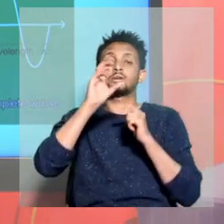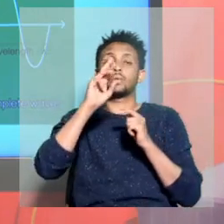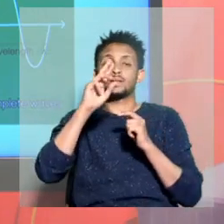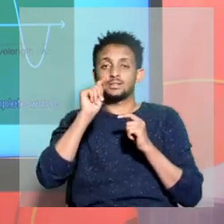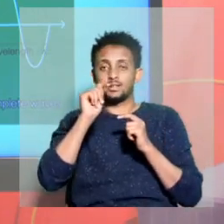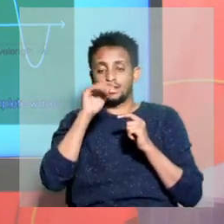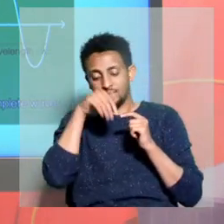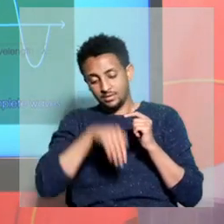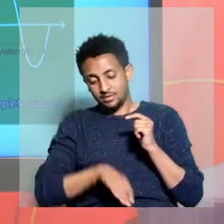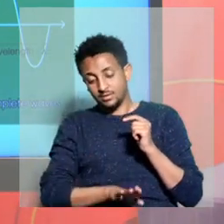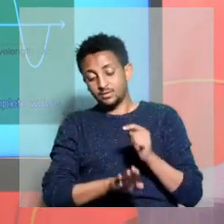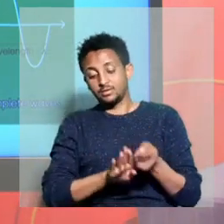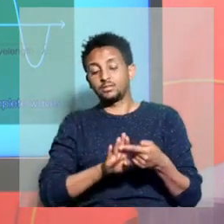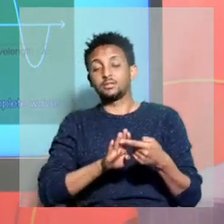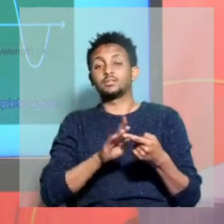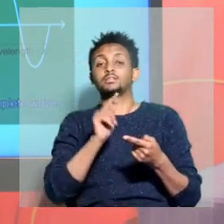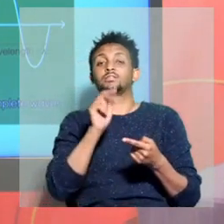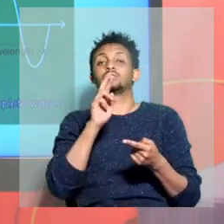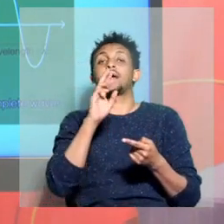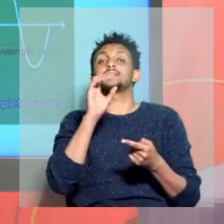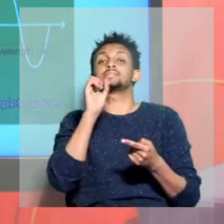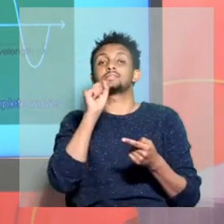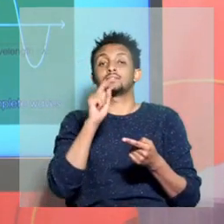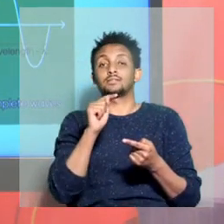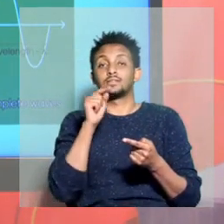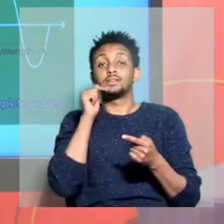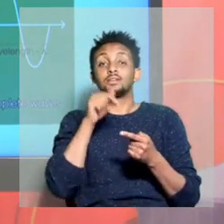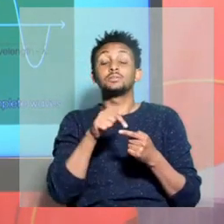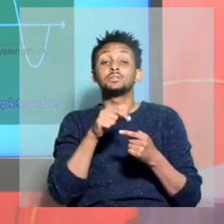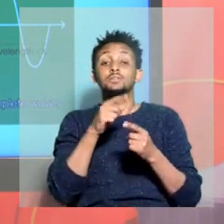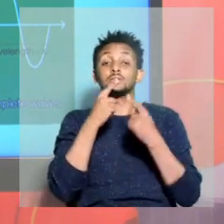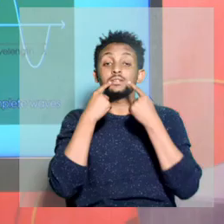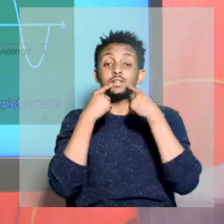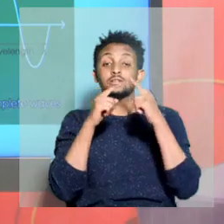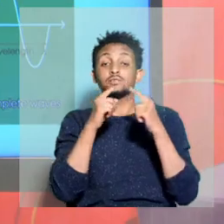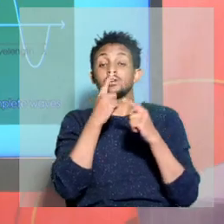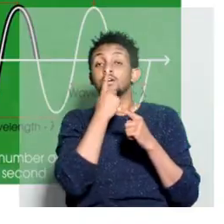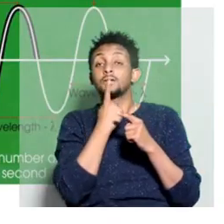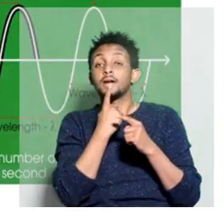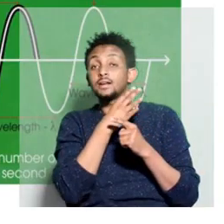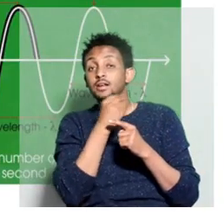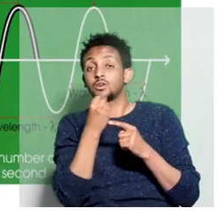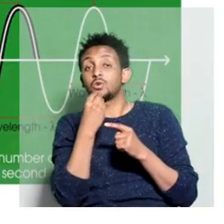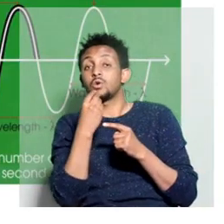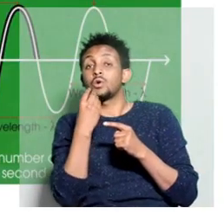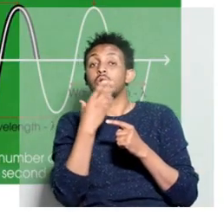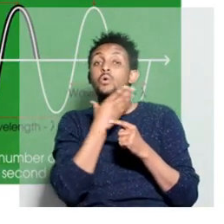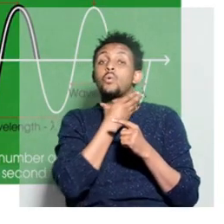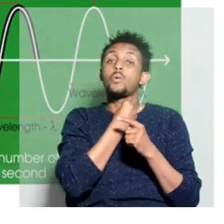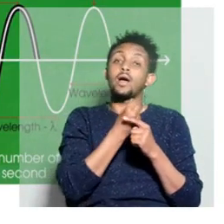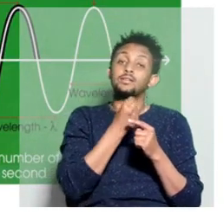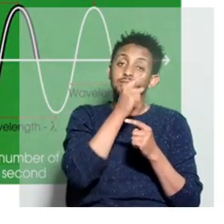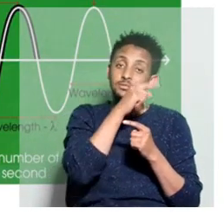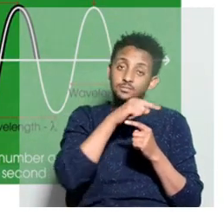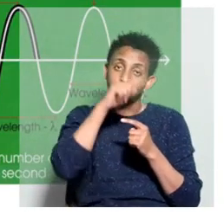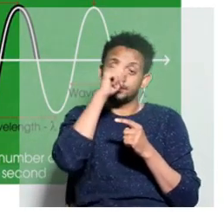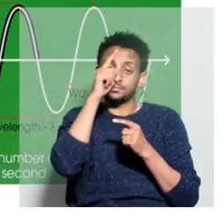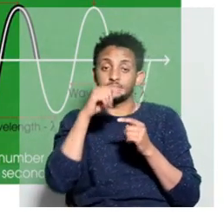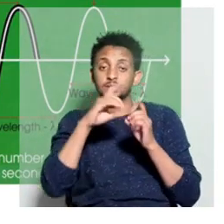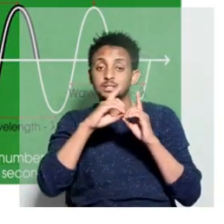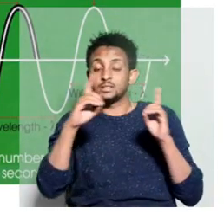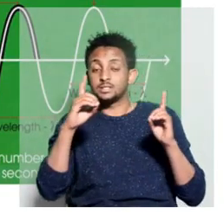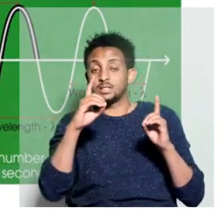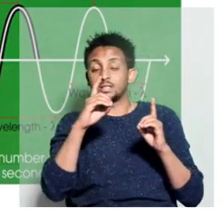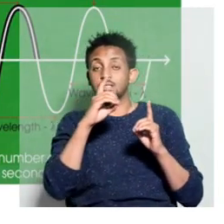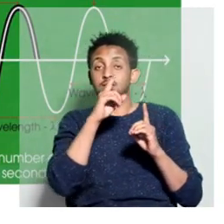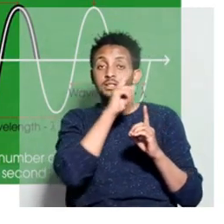trough. So if you have two successive waves, like here, the red one and the white one, the distance from